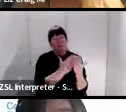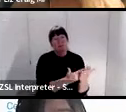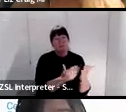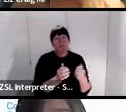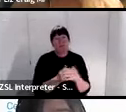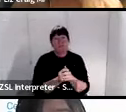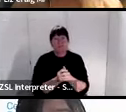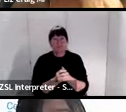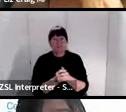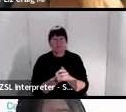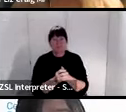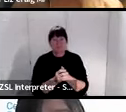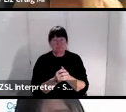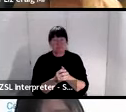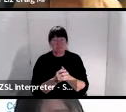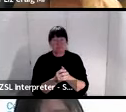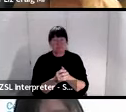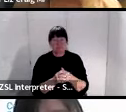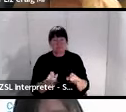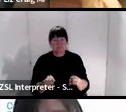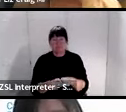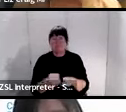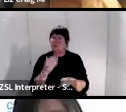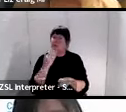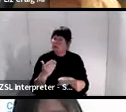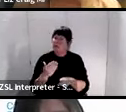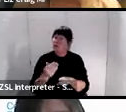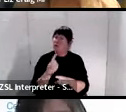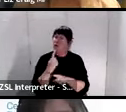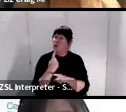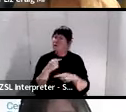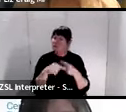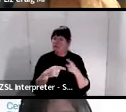want to thank you for the comments about the PCBU.